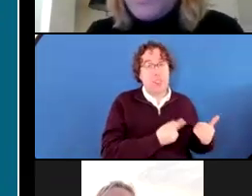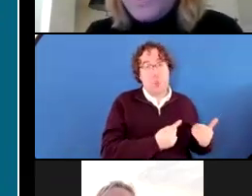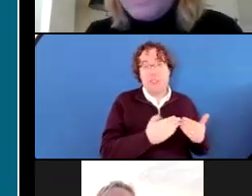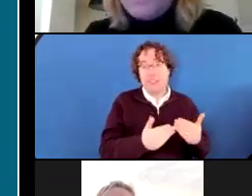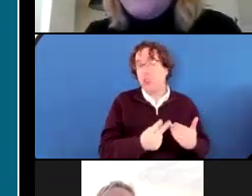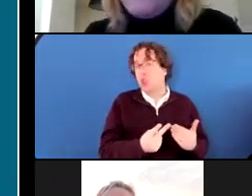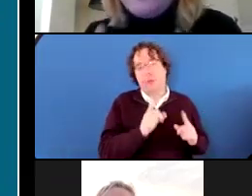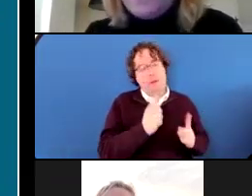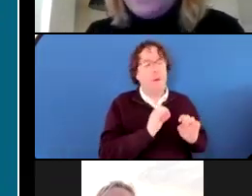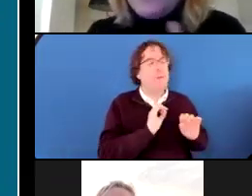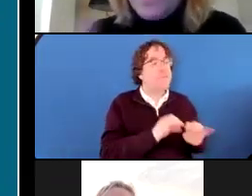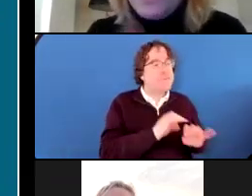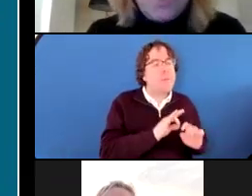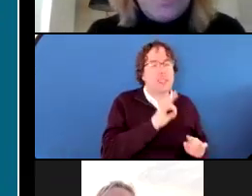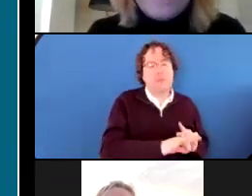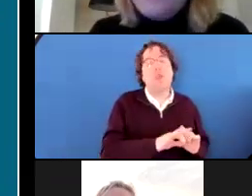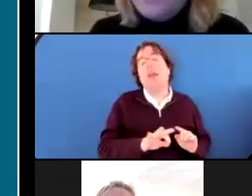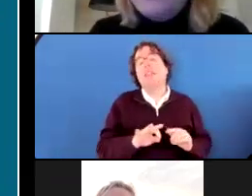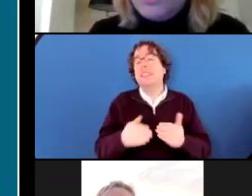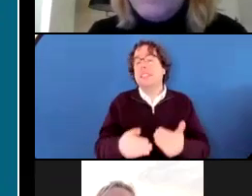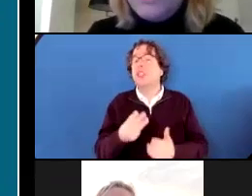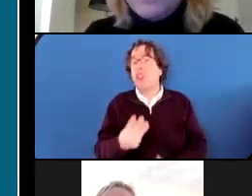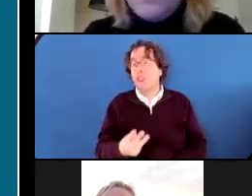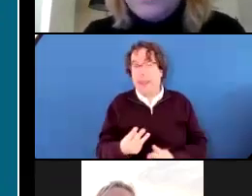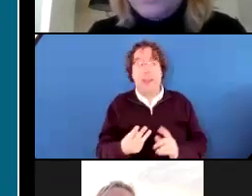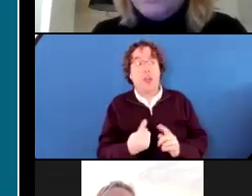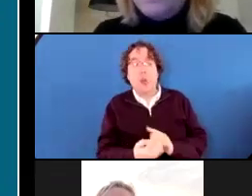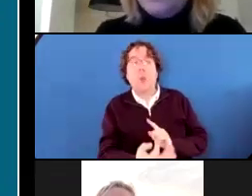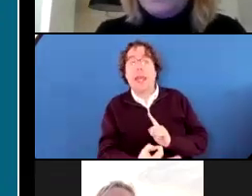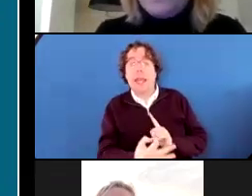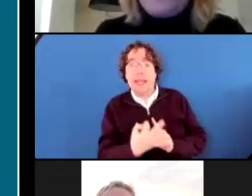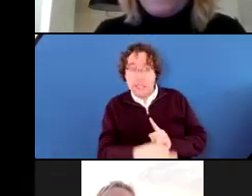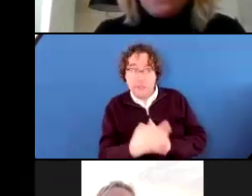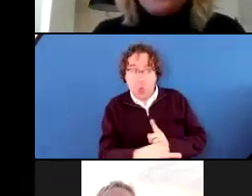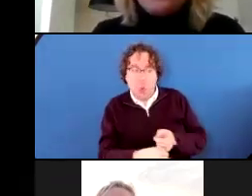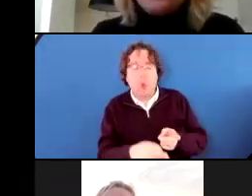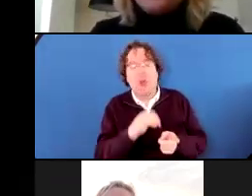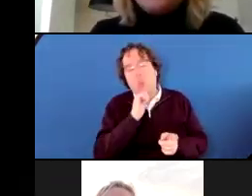do provide feedback for those who reach the interview stage.